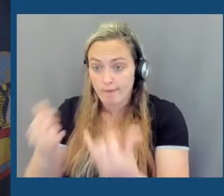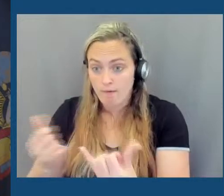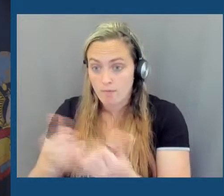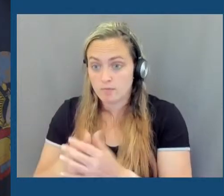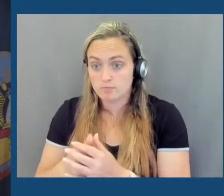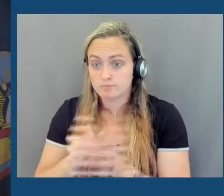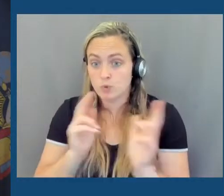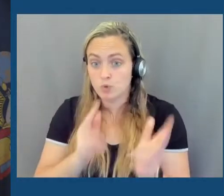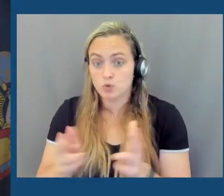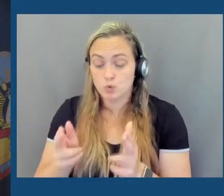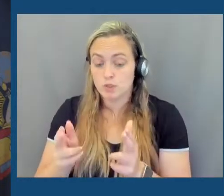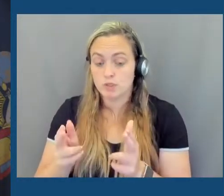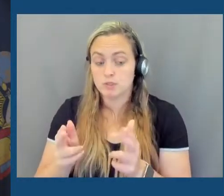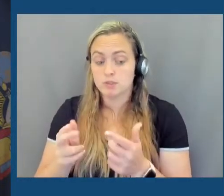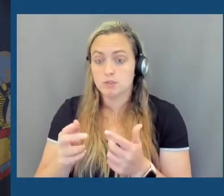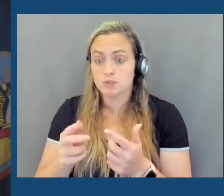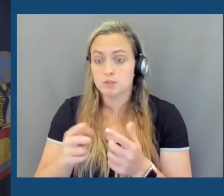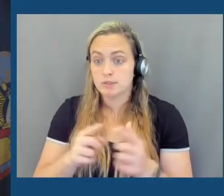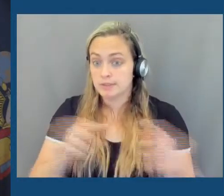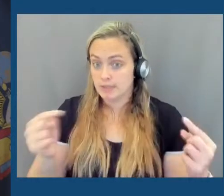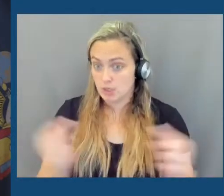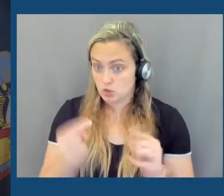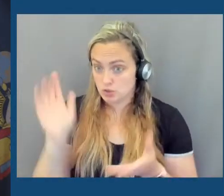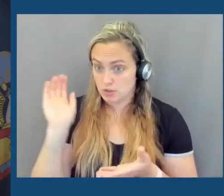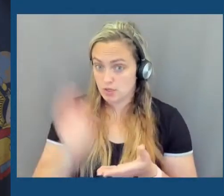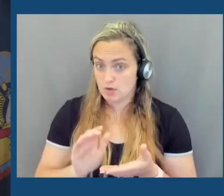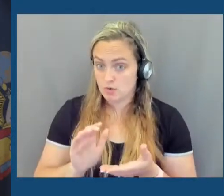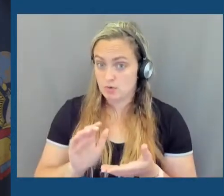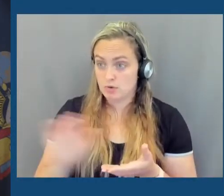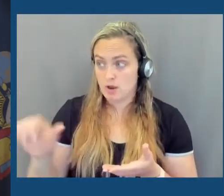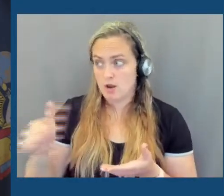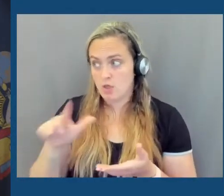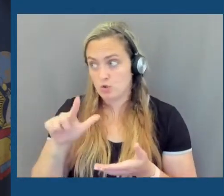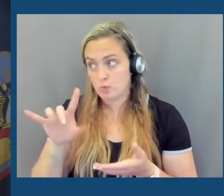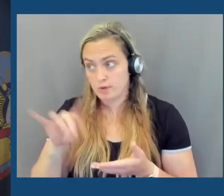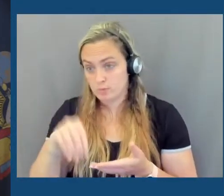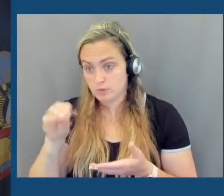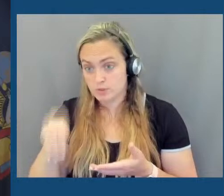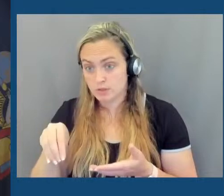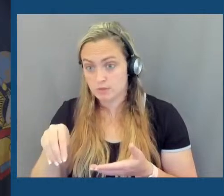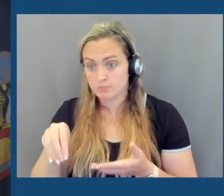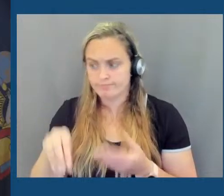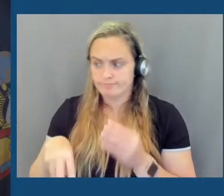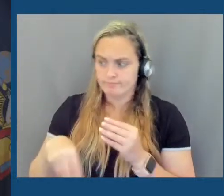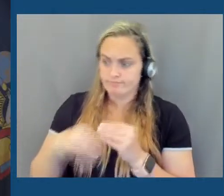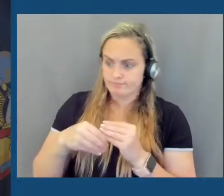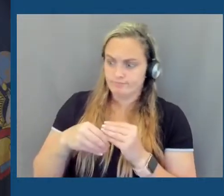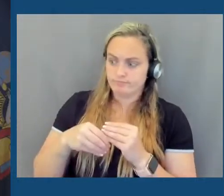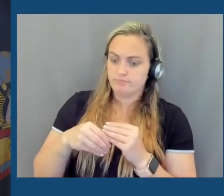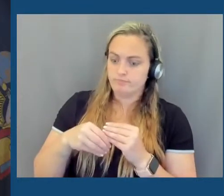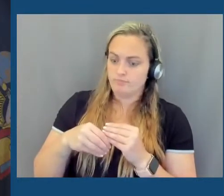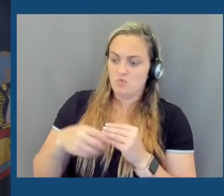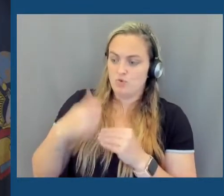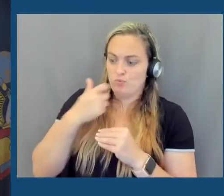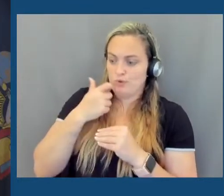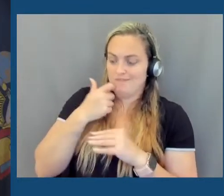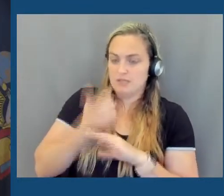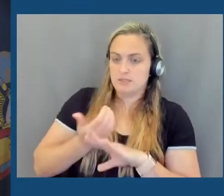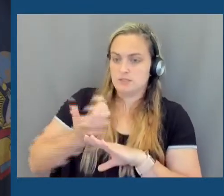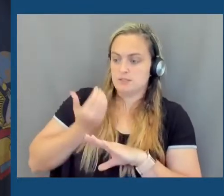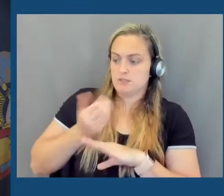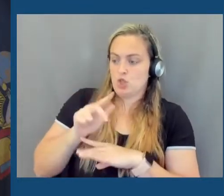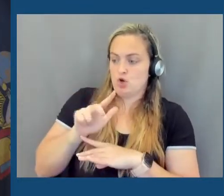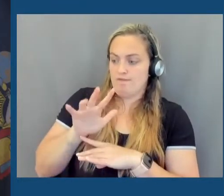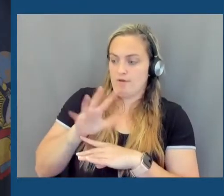shootings resulting in injury are down another 28% on top of the previous decline all across